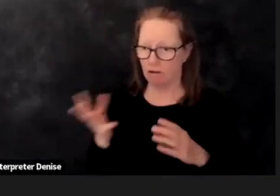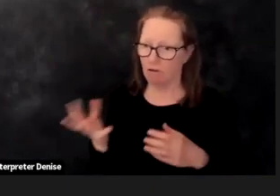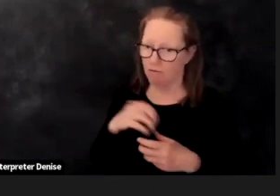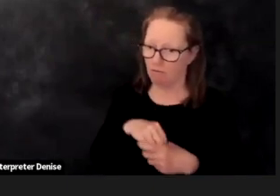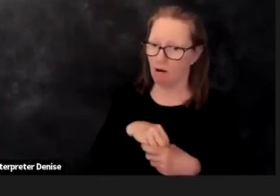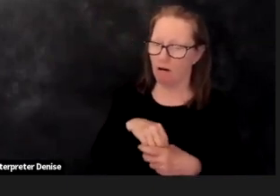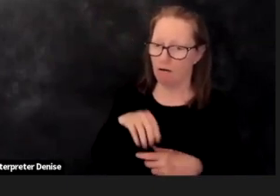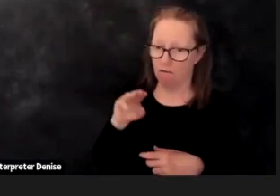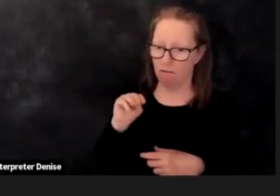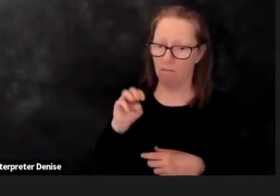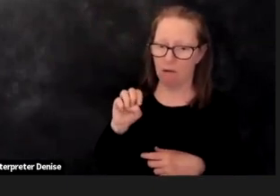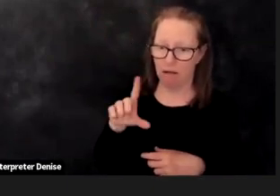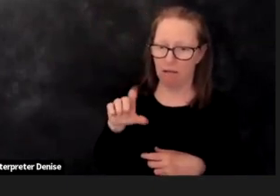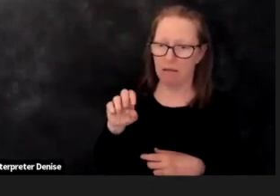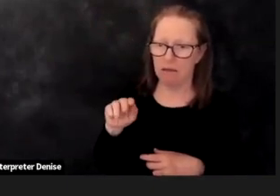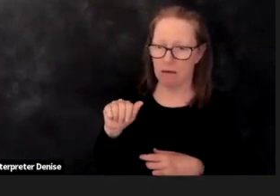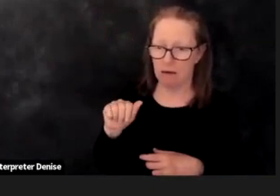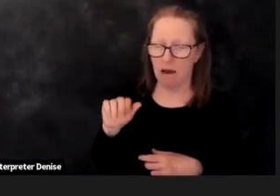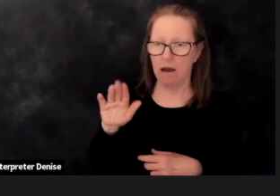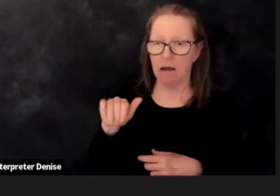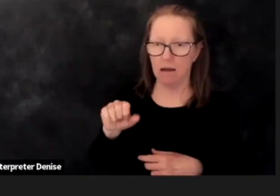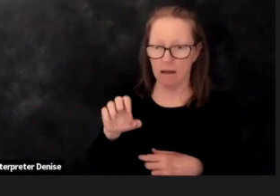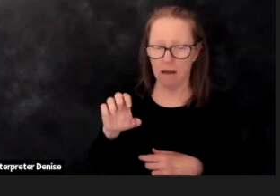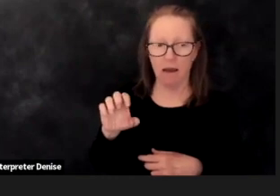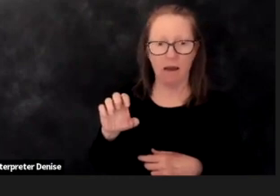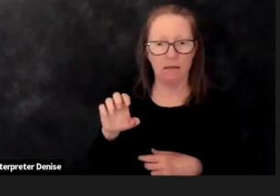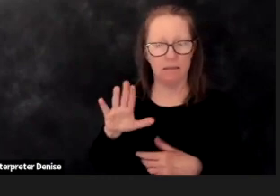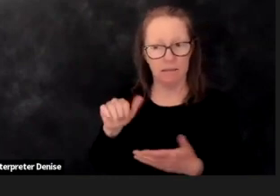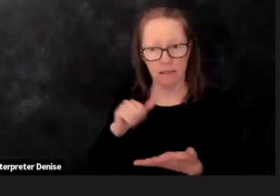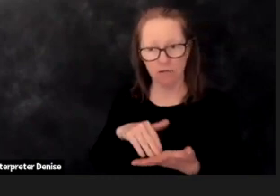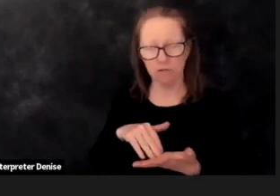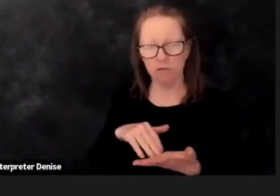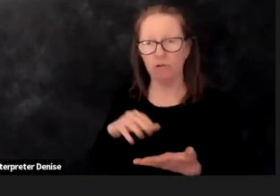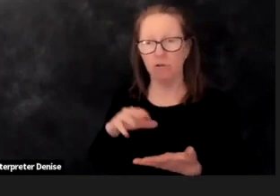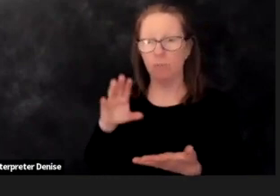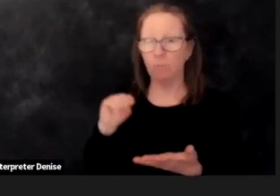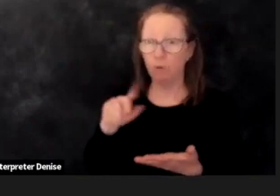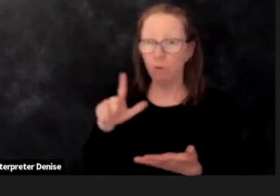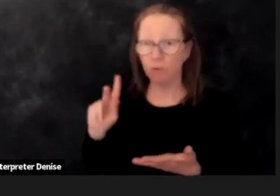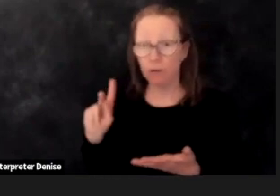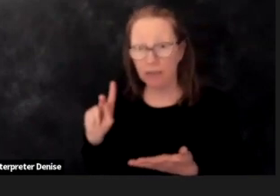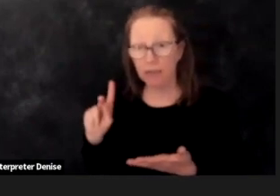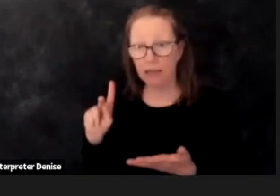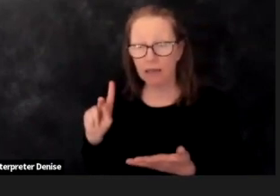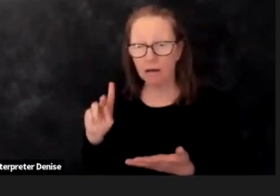Center, that's Martin Luther King Boulevard, Washington Street, Dale